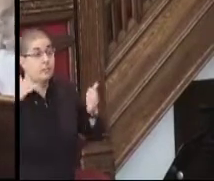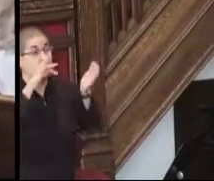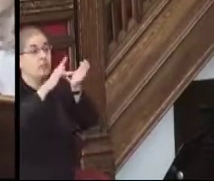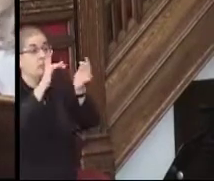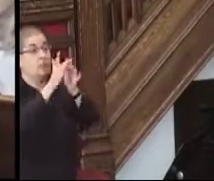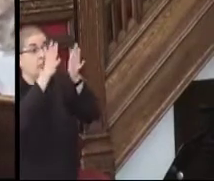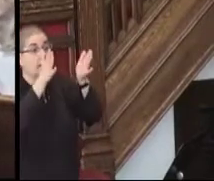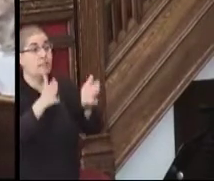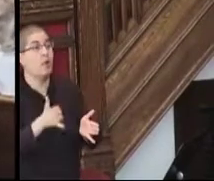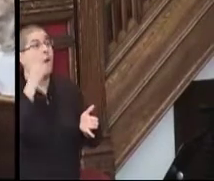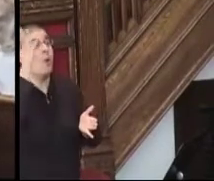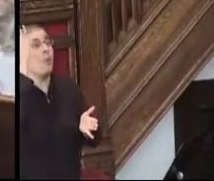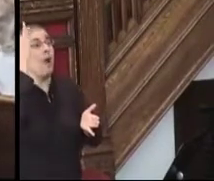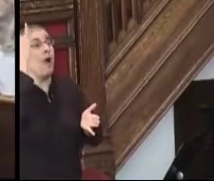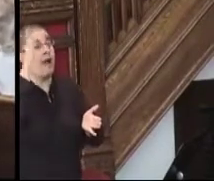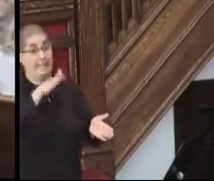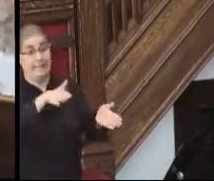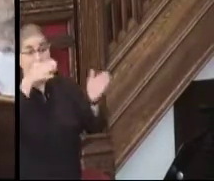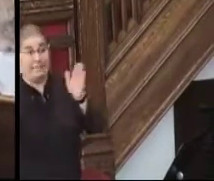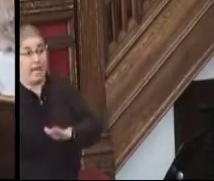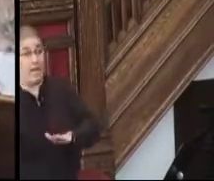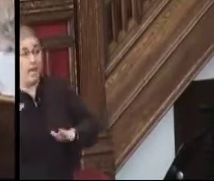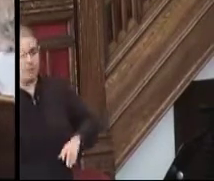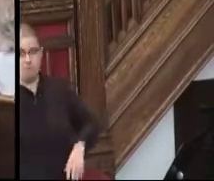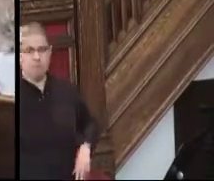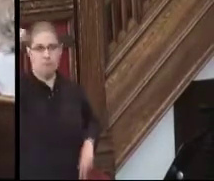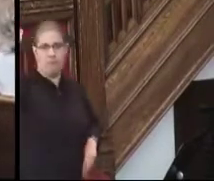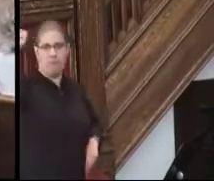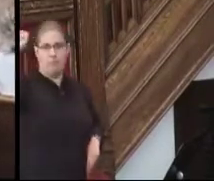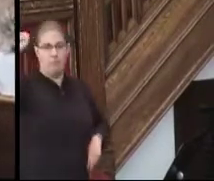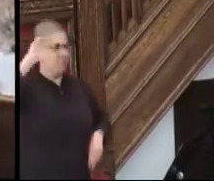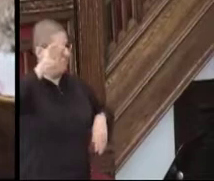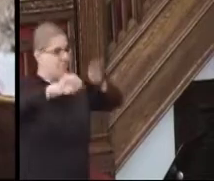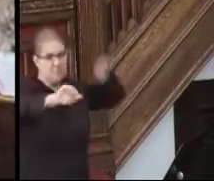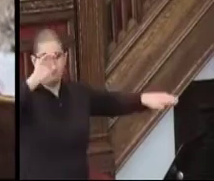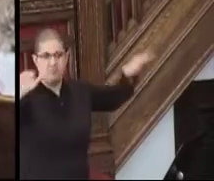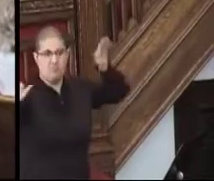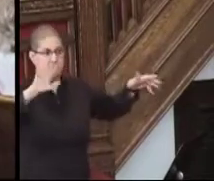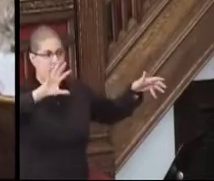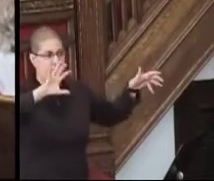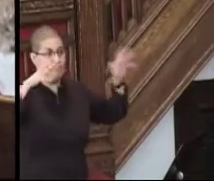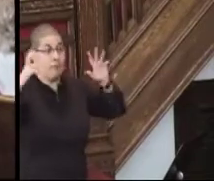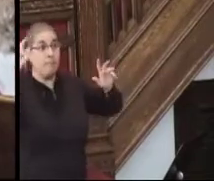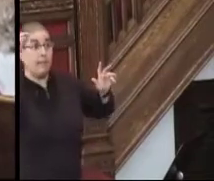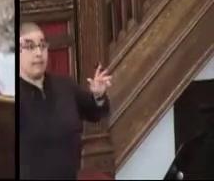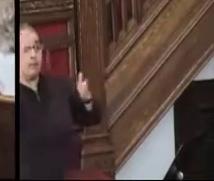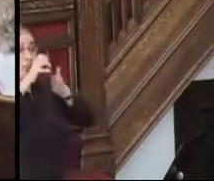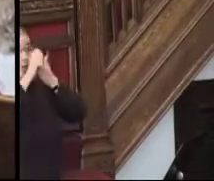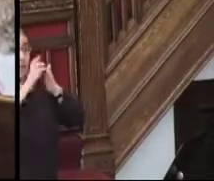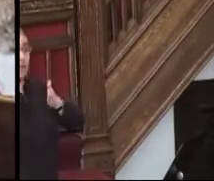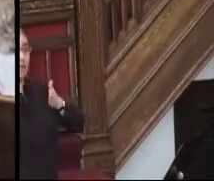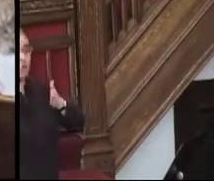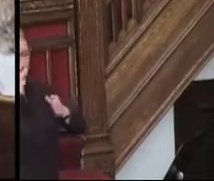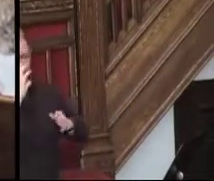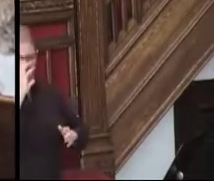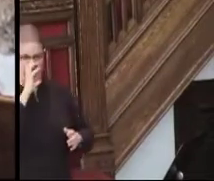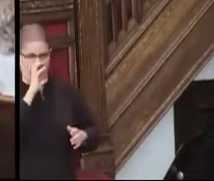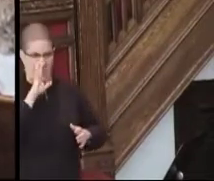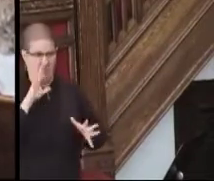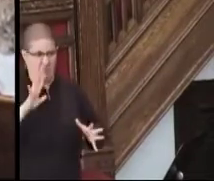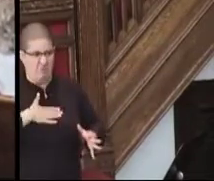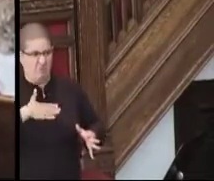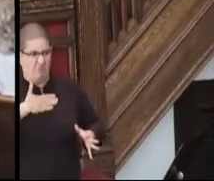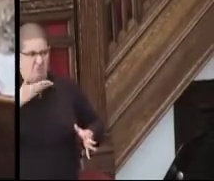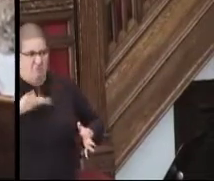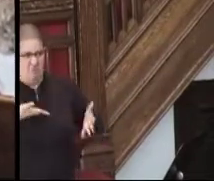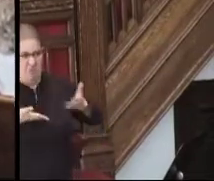died because he stirred things up. He got the political leaders of his day so upset, the fundamentalists of his day so